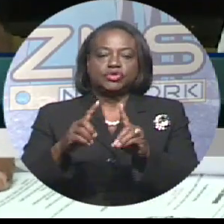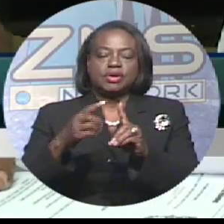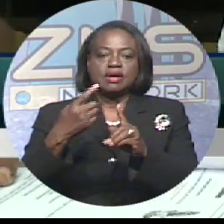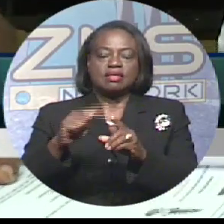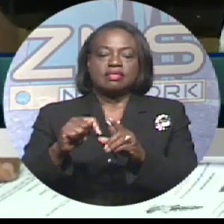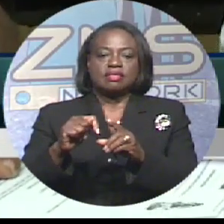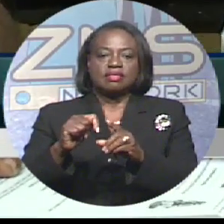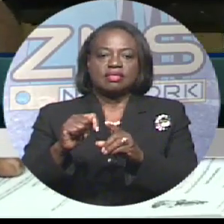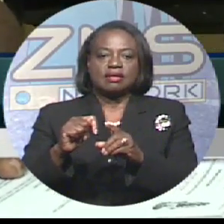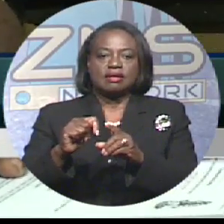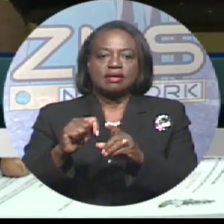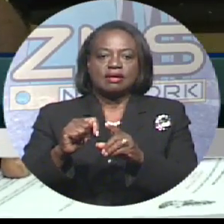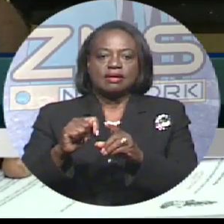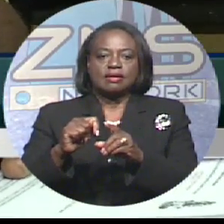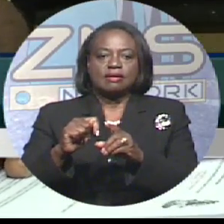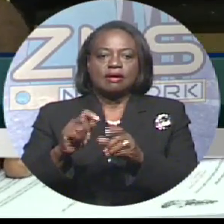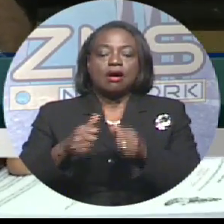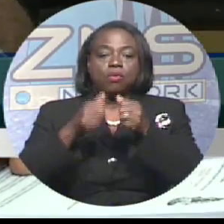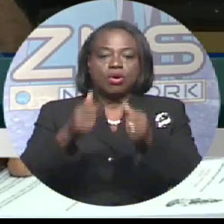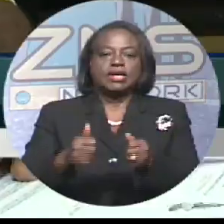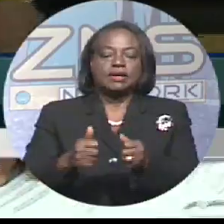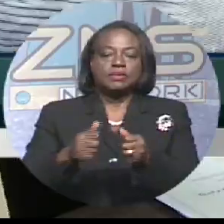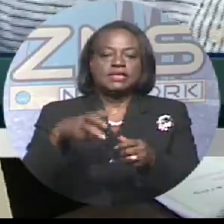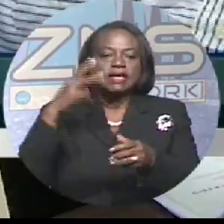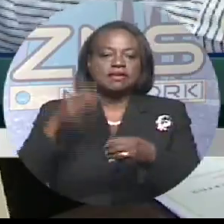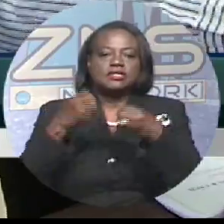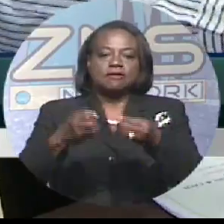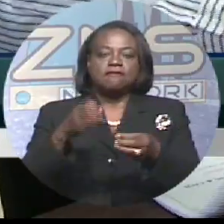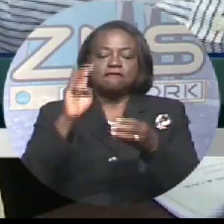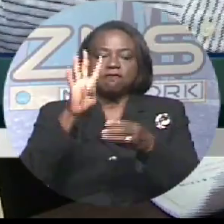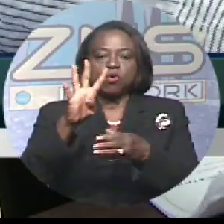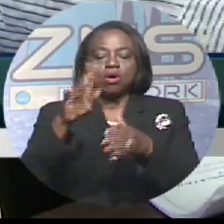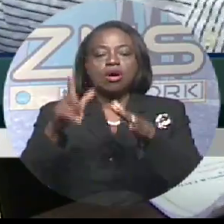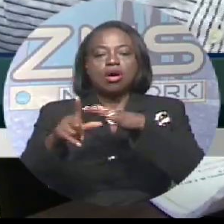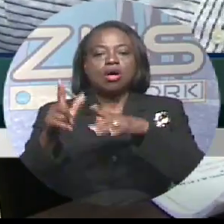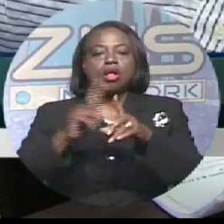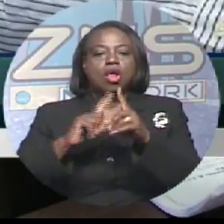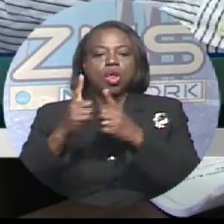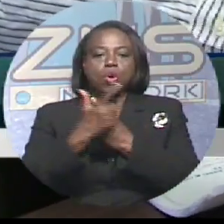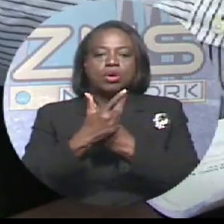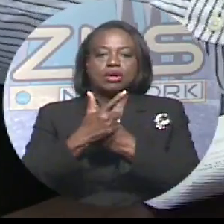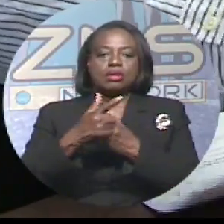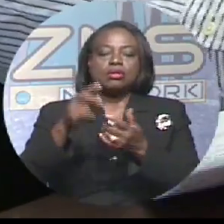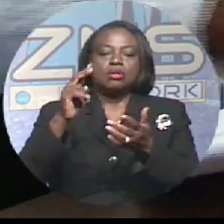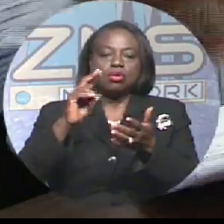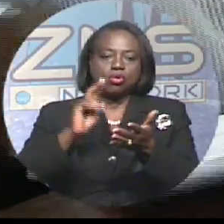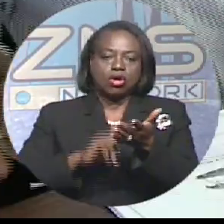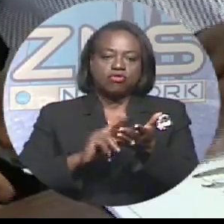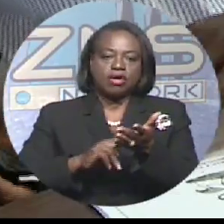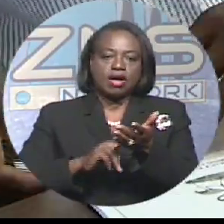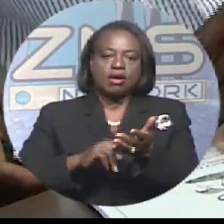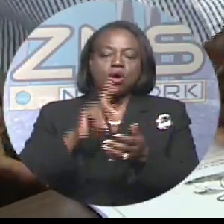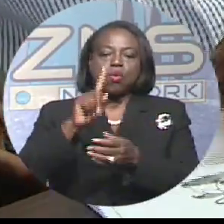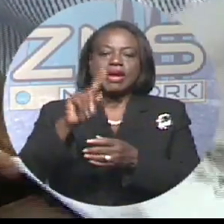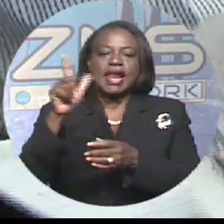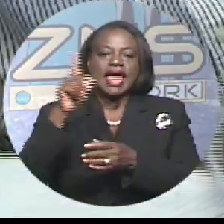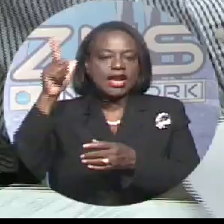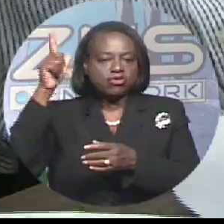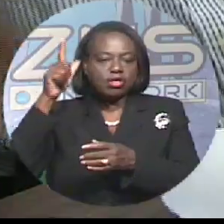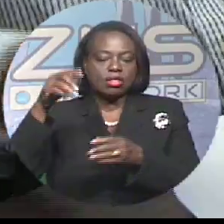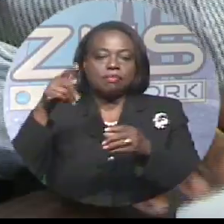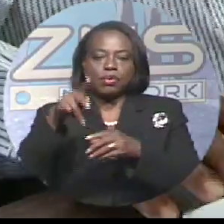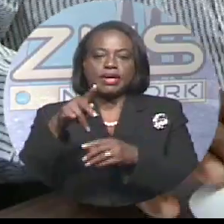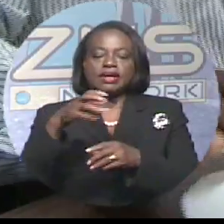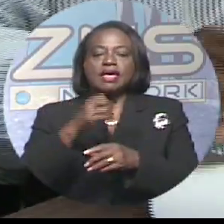School. Contracts were awarded to four local contractors for the repair of two clinics, one in Landreal Point, the administrator's